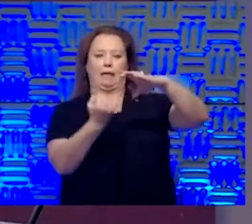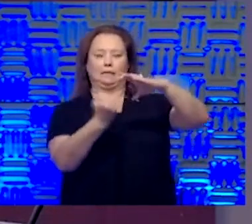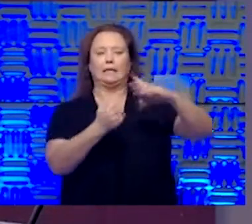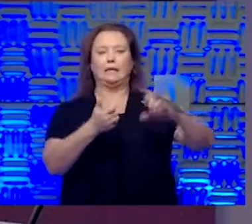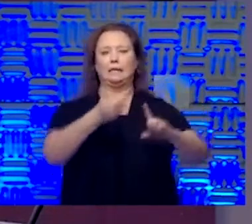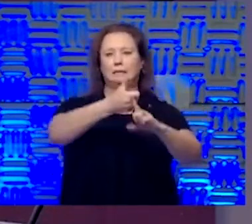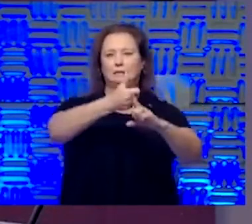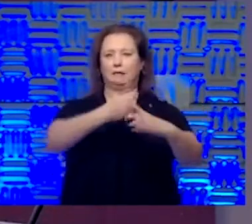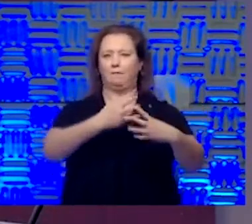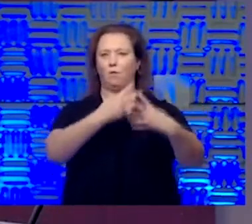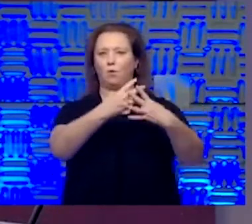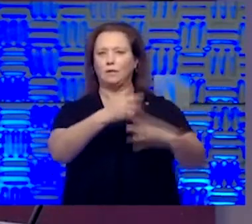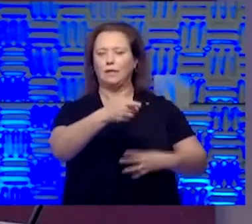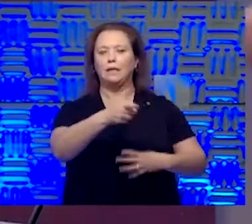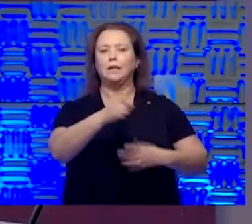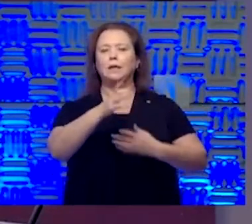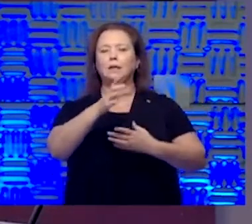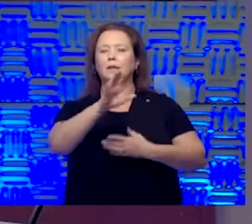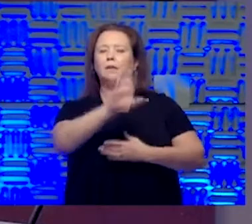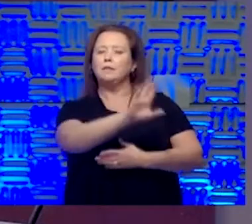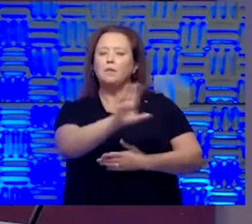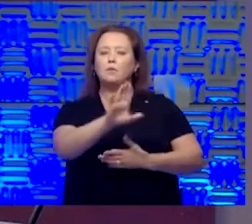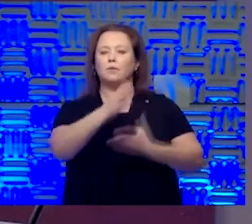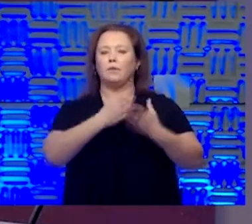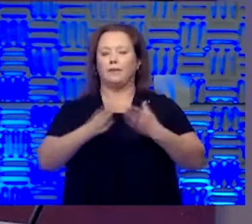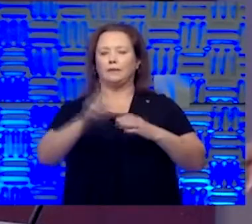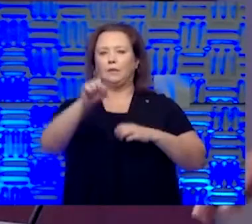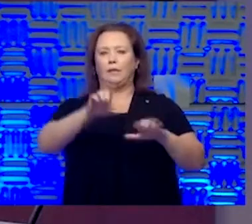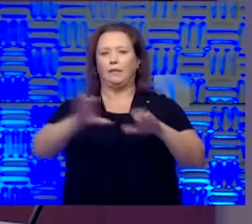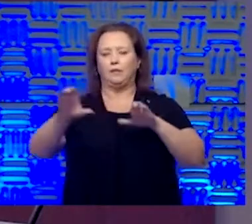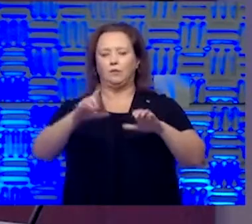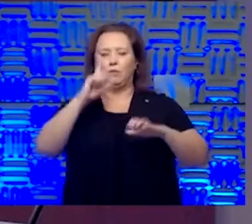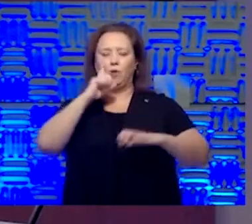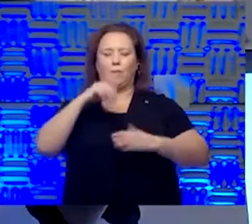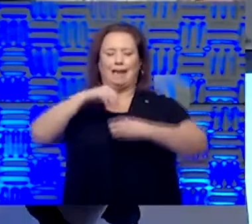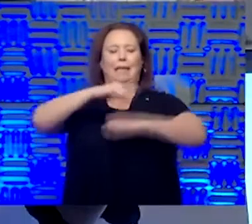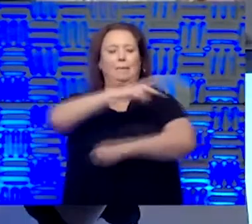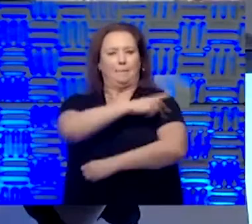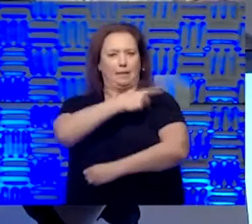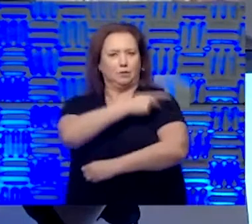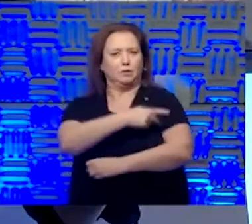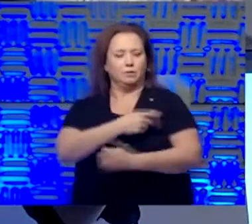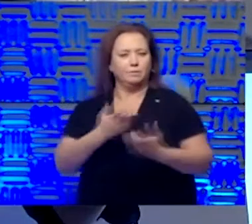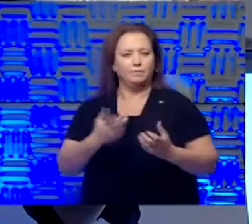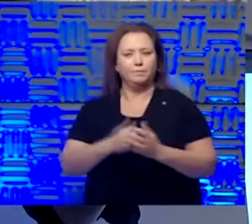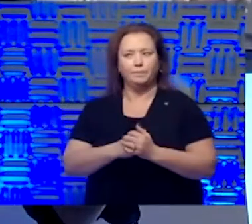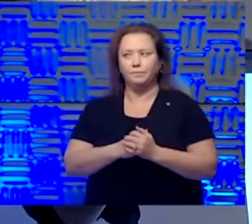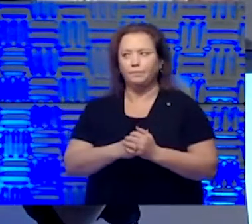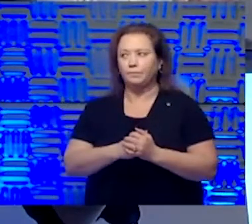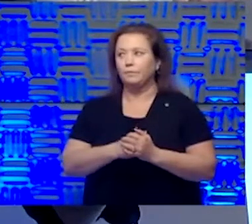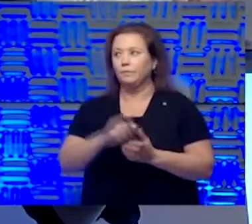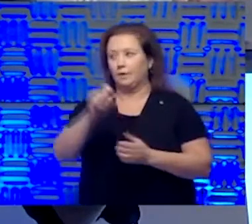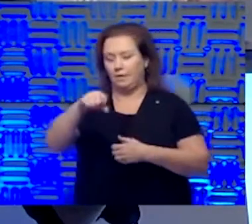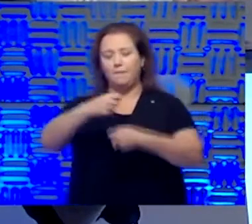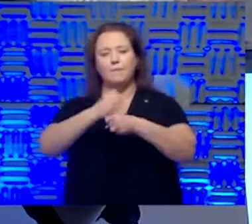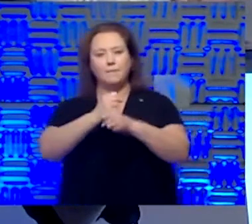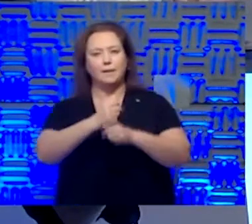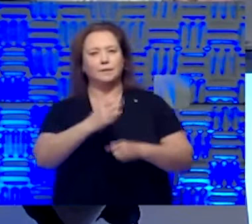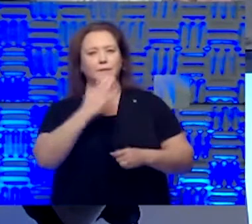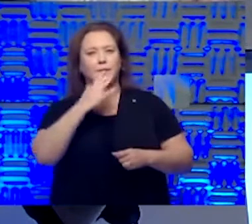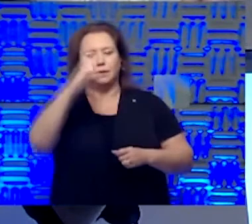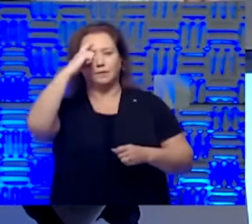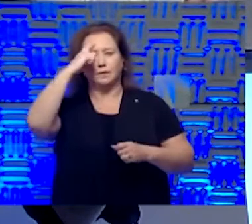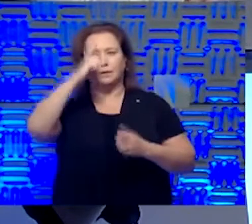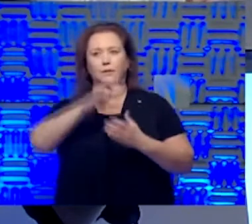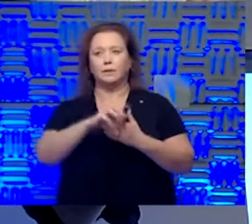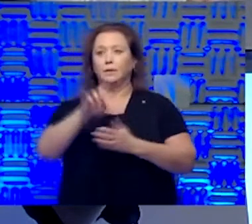self-quarantined. So those are some of the kind of things that we've had to do from an inpatient standpoint, if that makes sense. No, it totally does, and thank you.